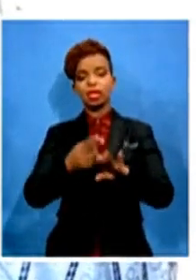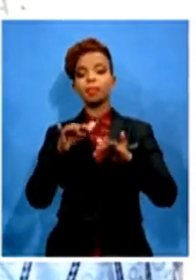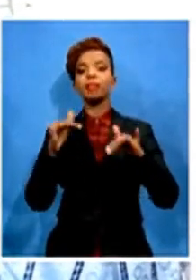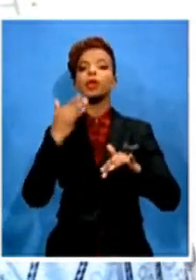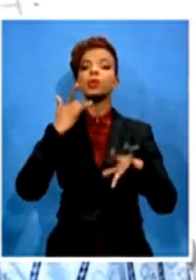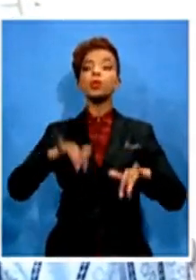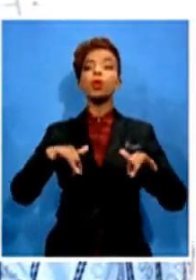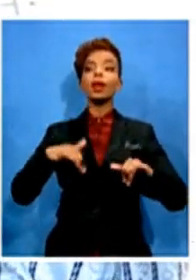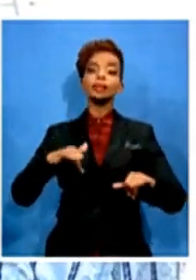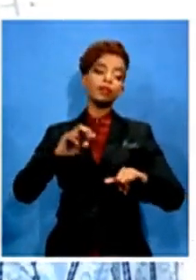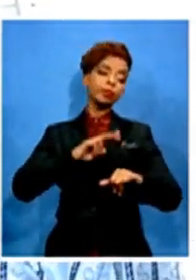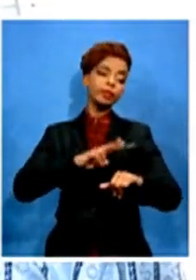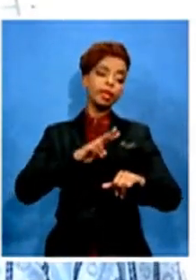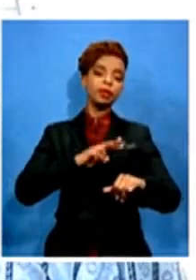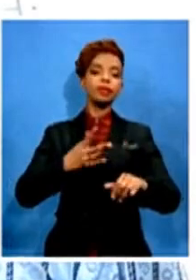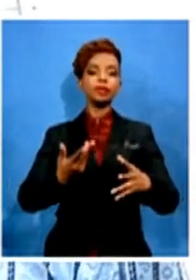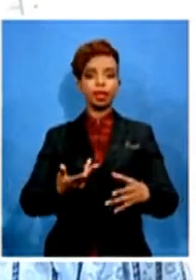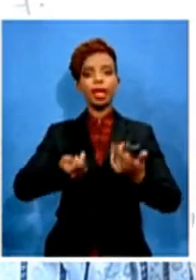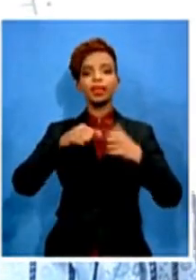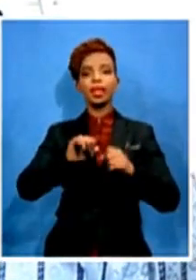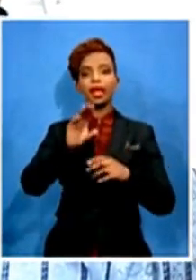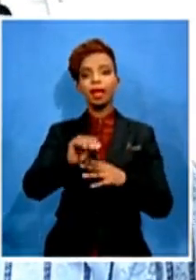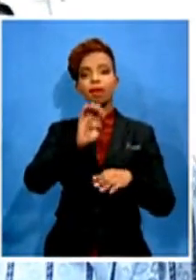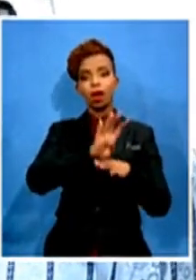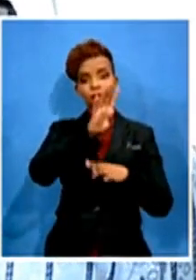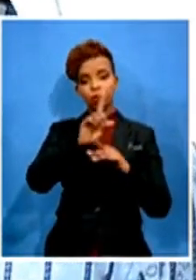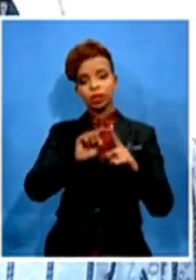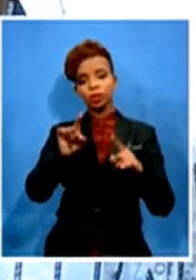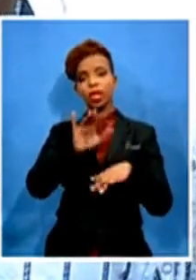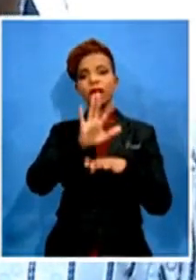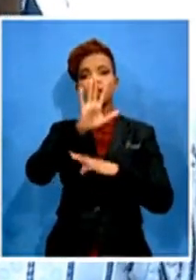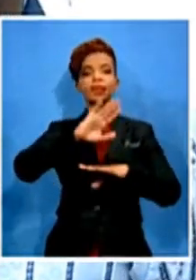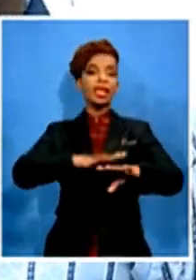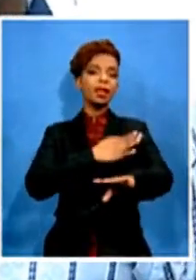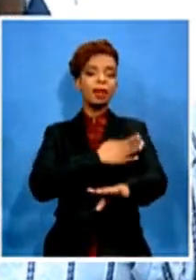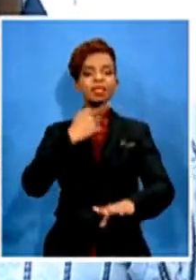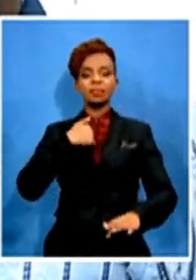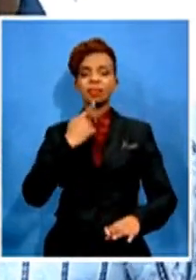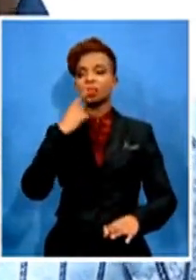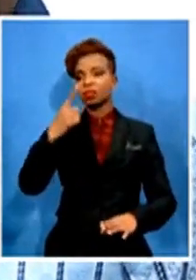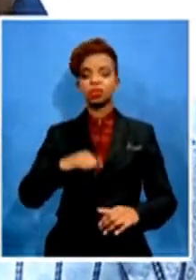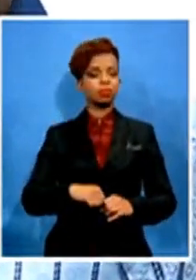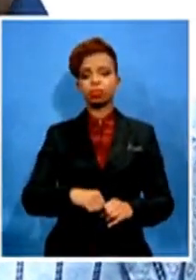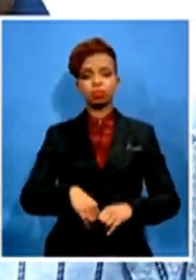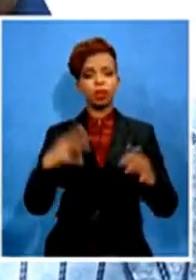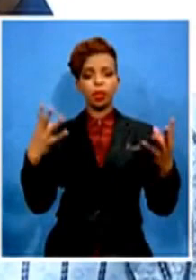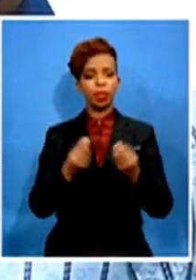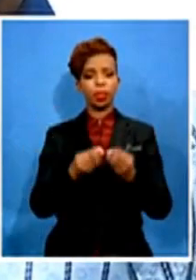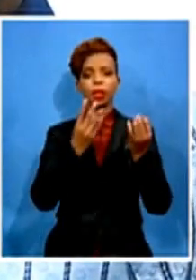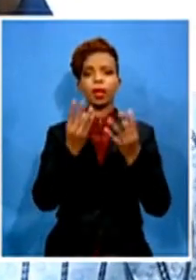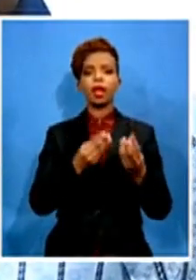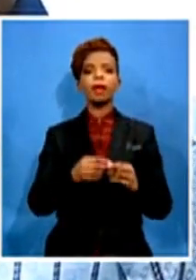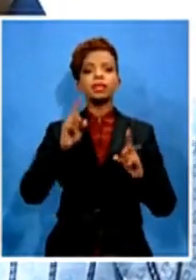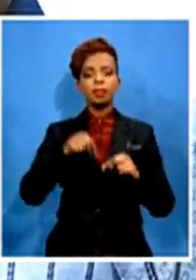15 beds, and I said this is too few, they must push them up. So they increased the numbers to 50, 100, and so on, because what was now happening, it